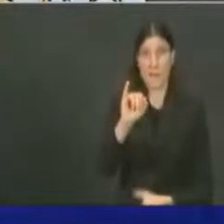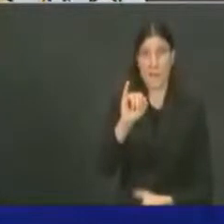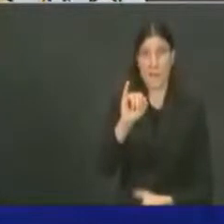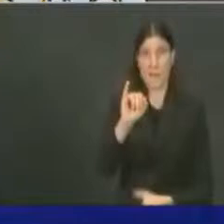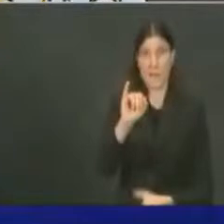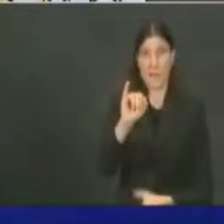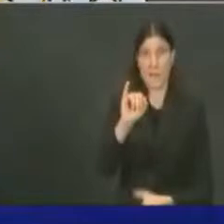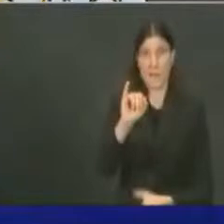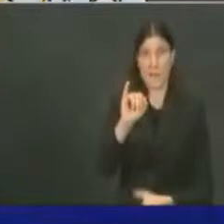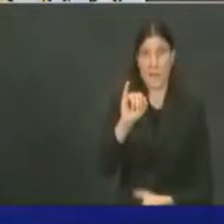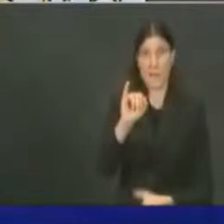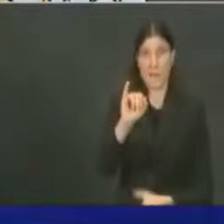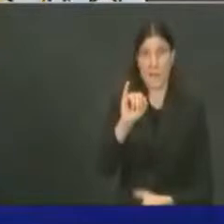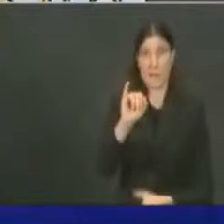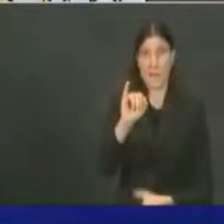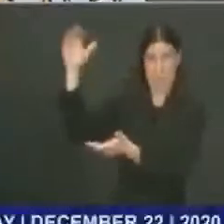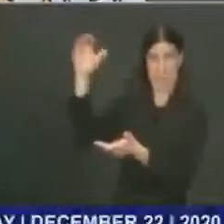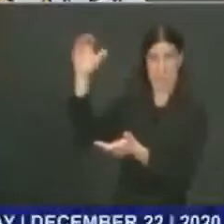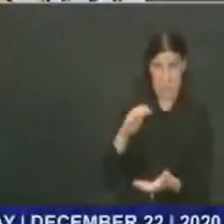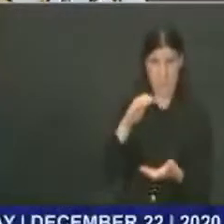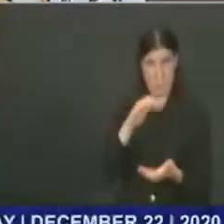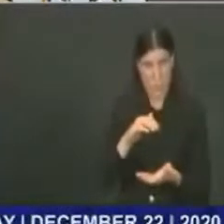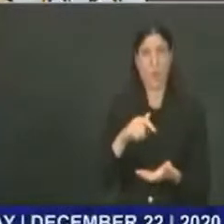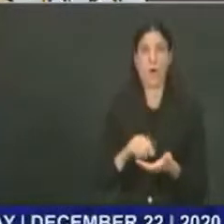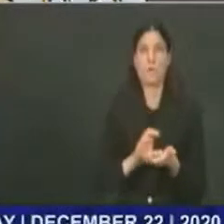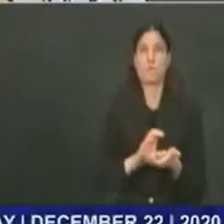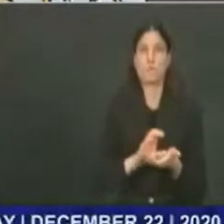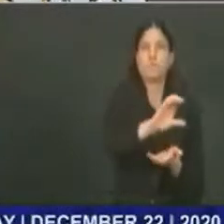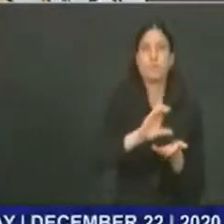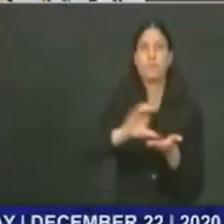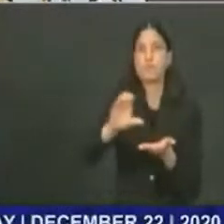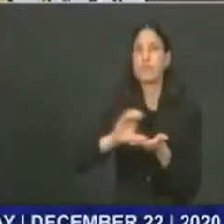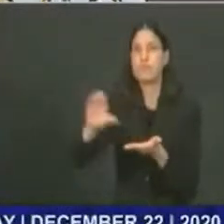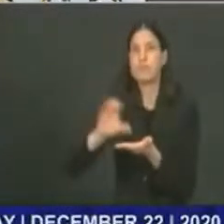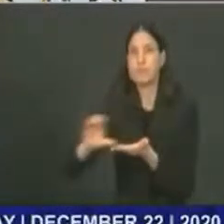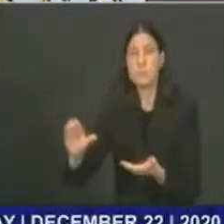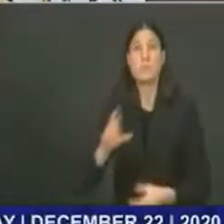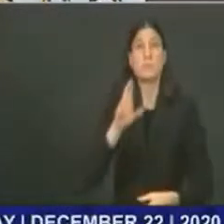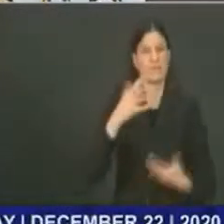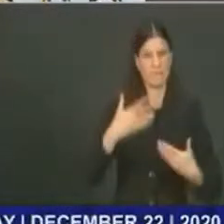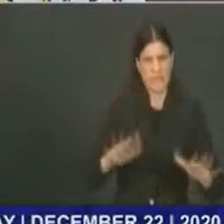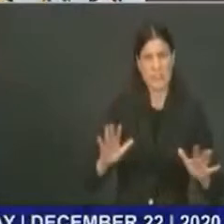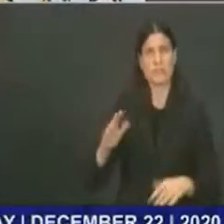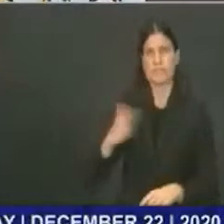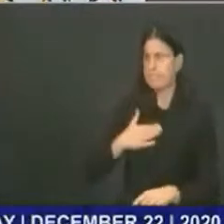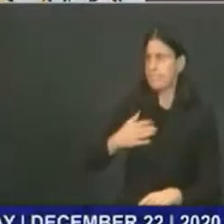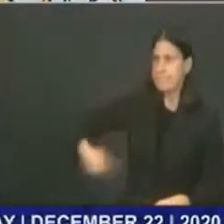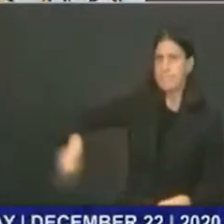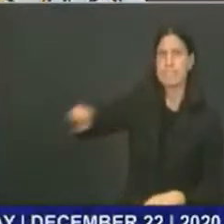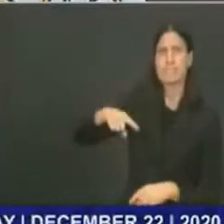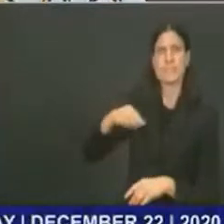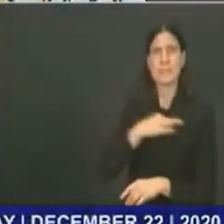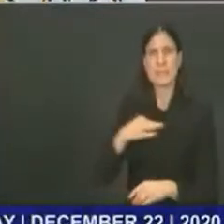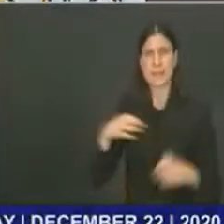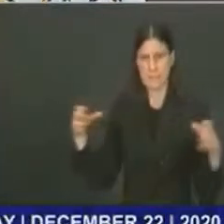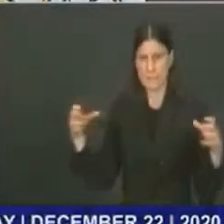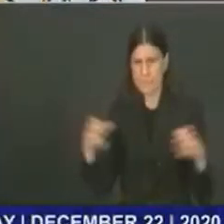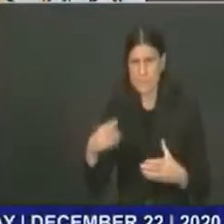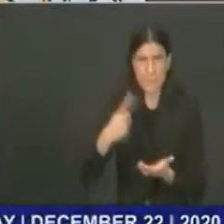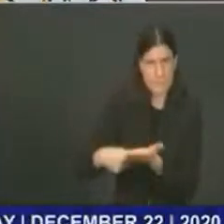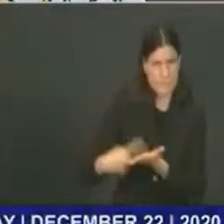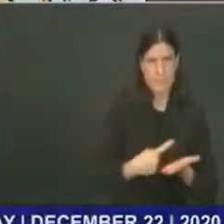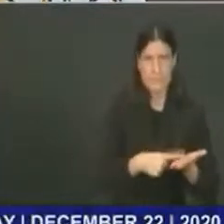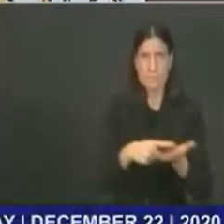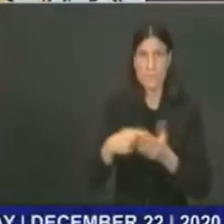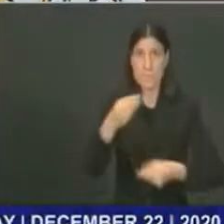And at this point, we've allocated all of that. And so I thought it would be helpful to take a few minutes